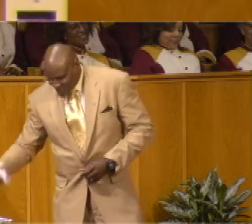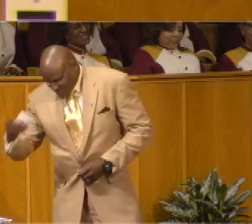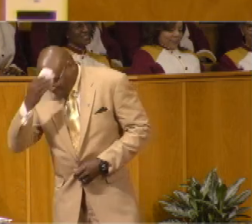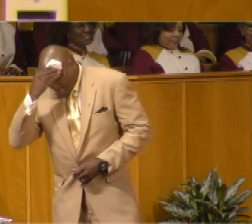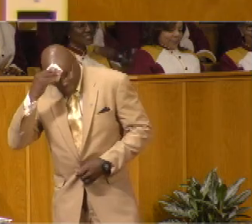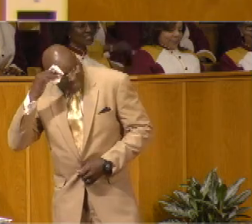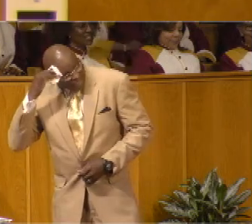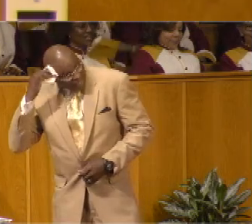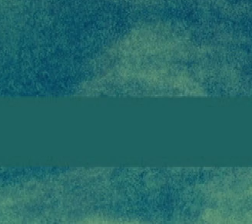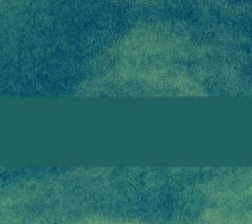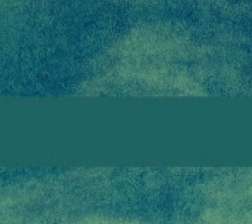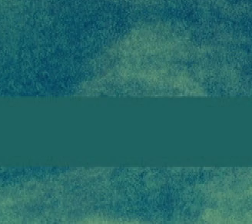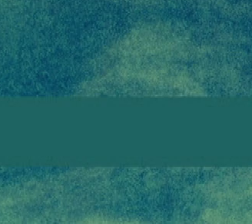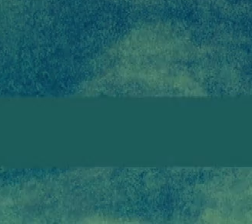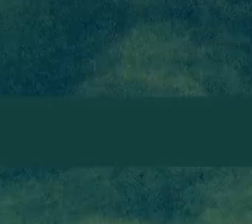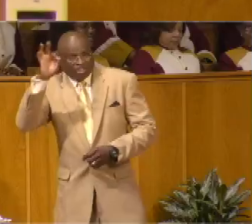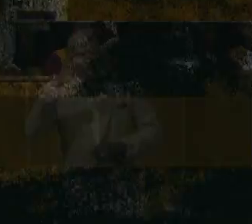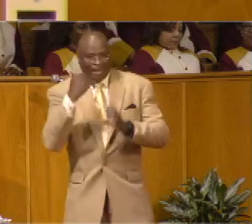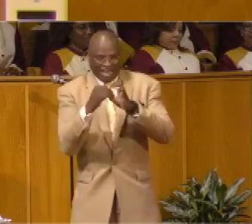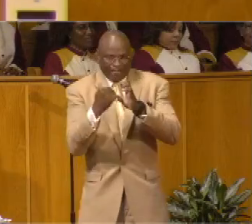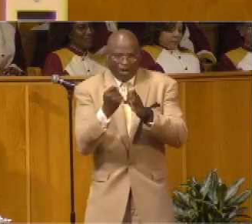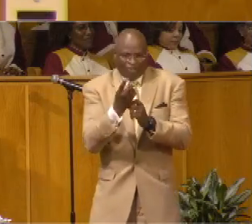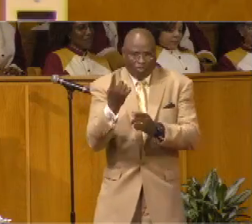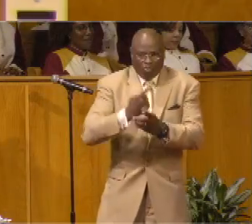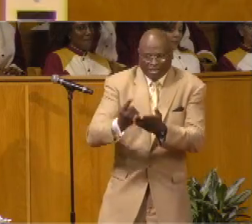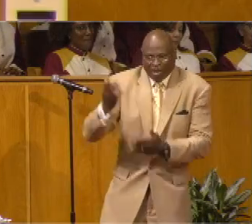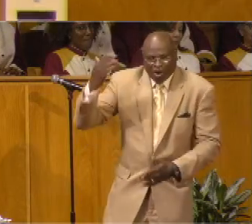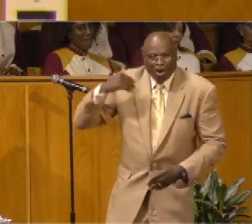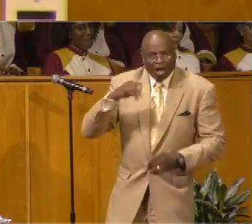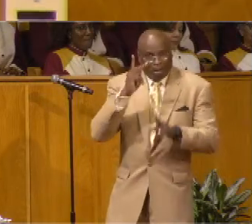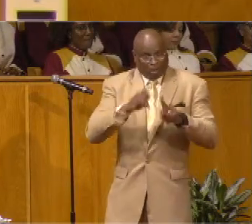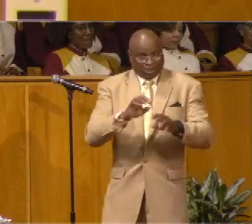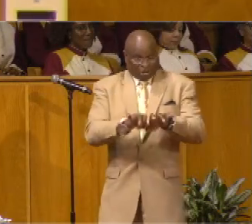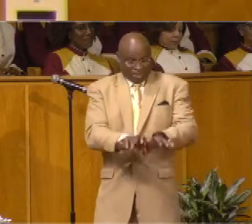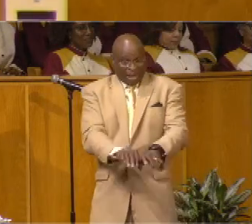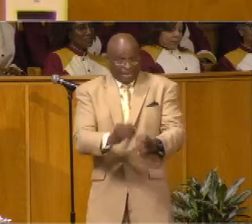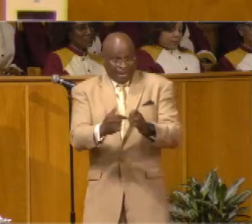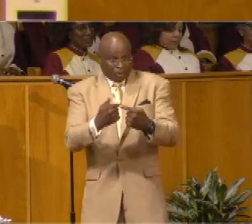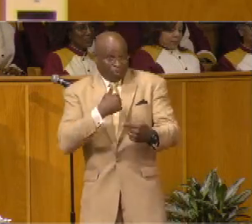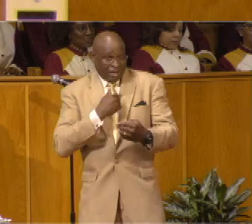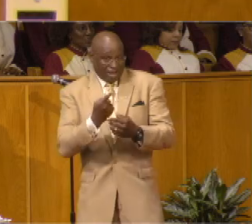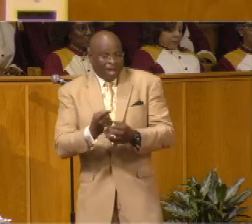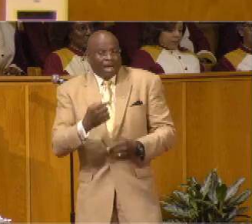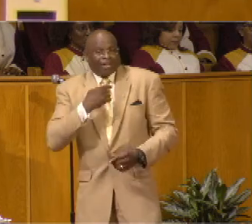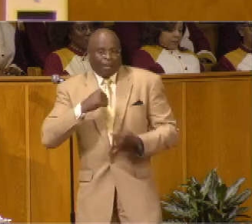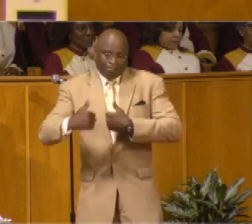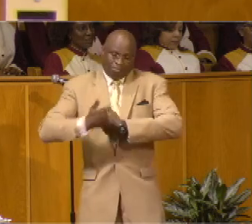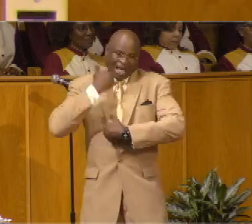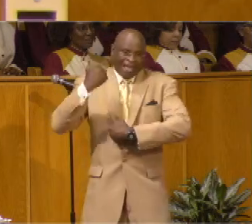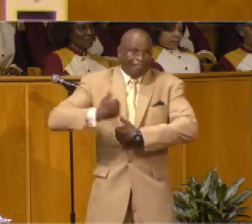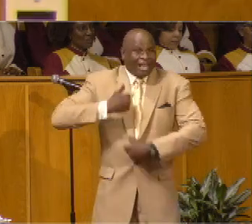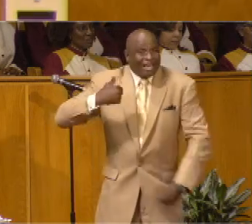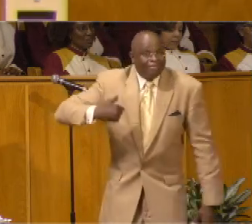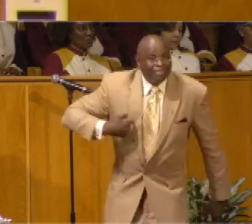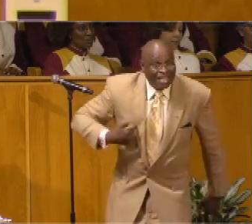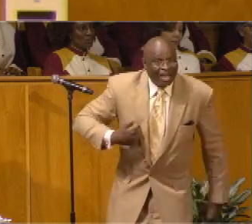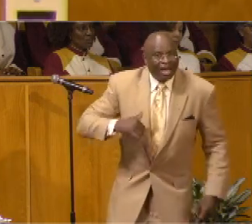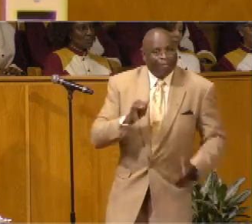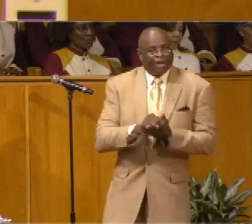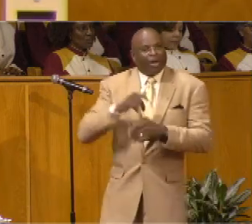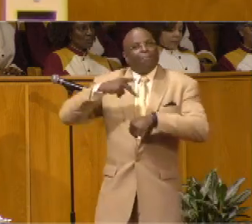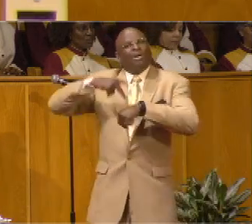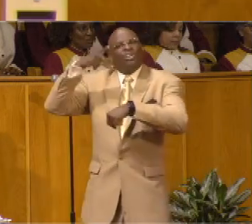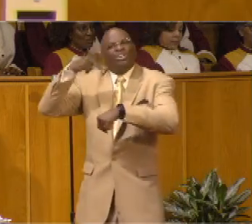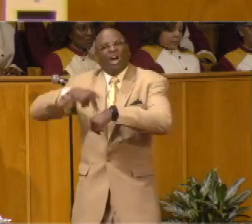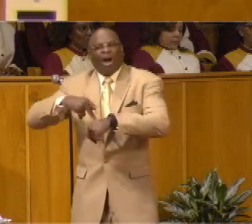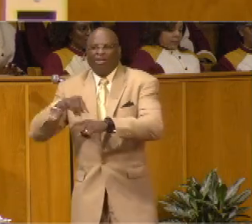Terry, I got a disturbing email a few weeks ago that accused me of being a